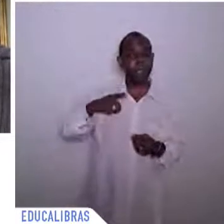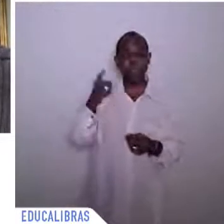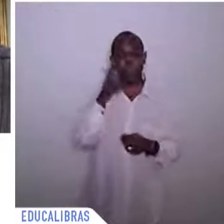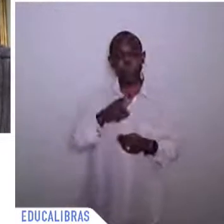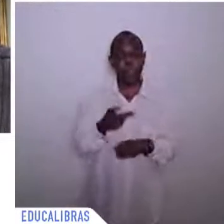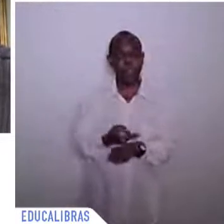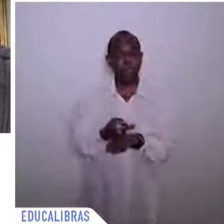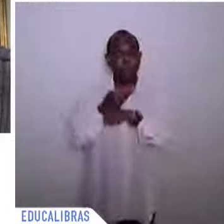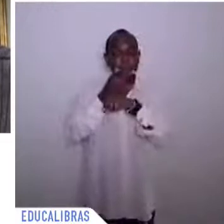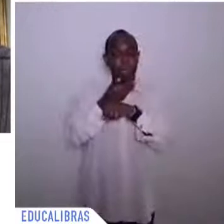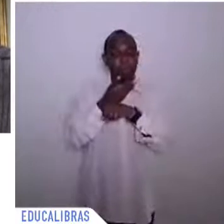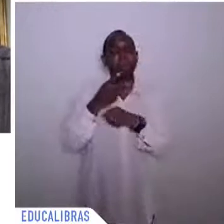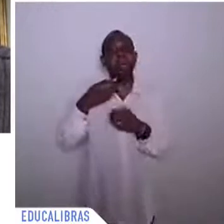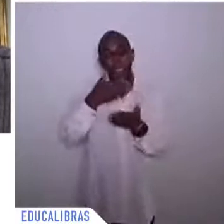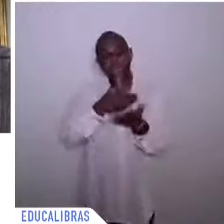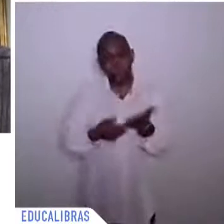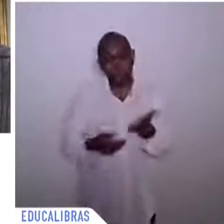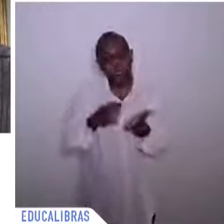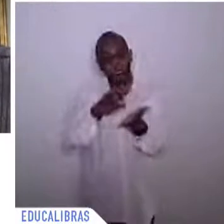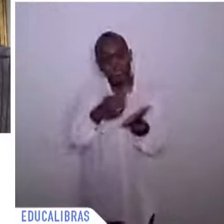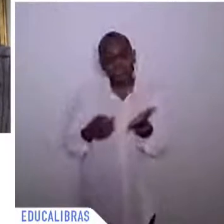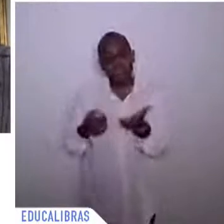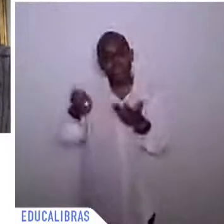University of Paris. Nina's